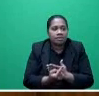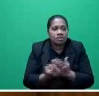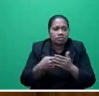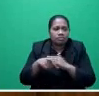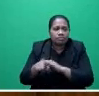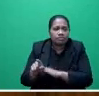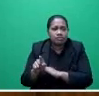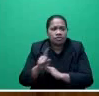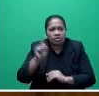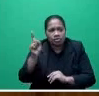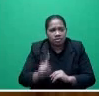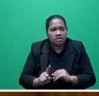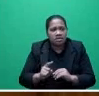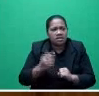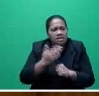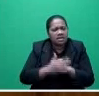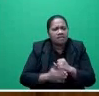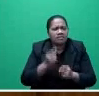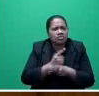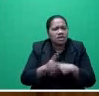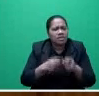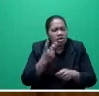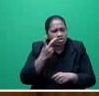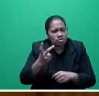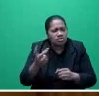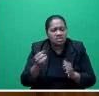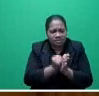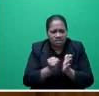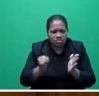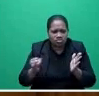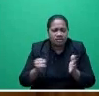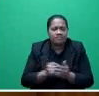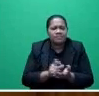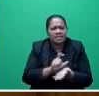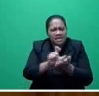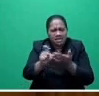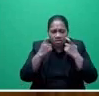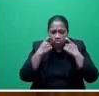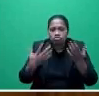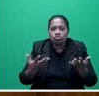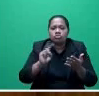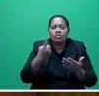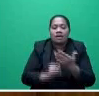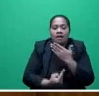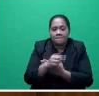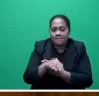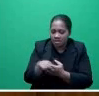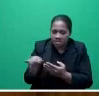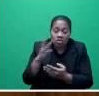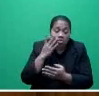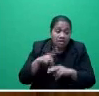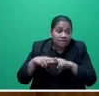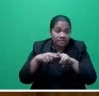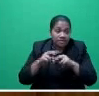and didn't even speak about tourism industry. This clearly shows what happens to them when Fiji